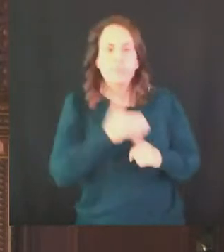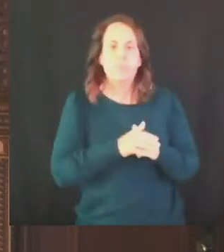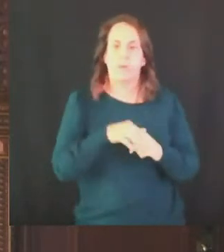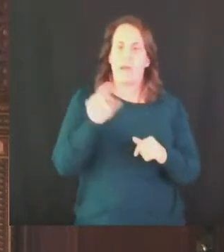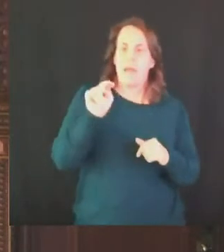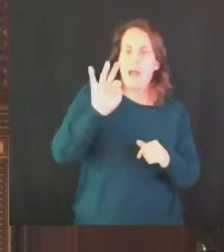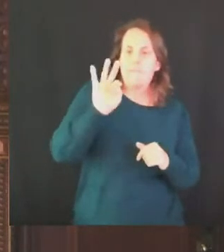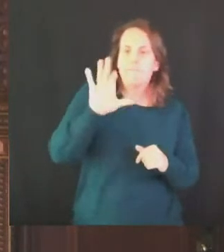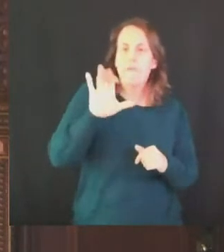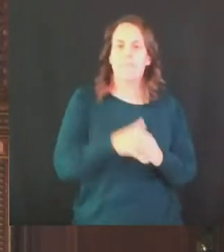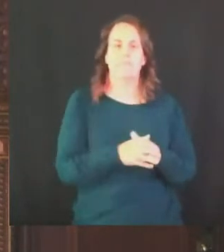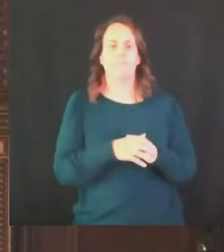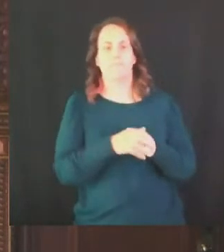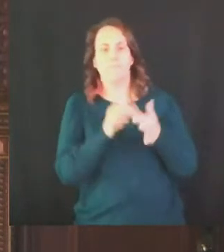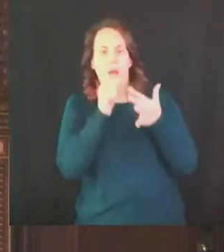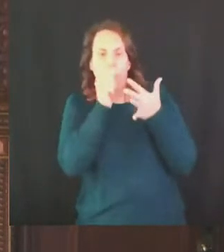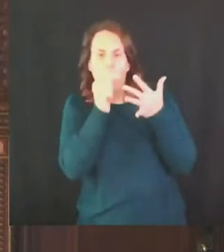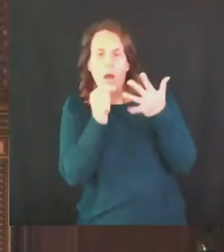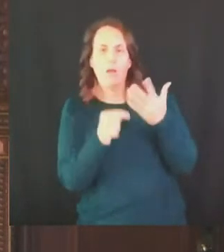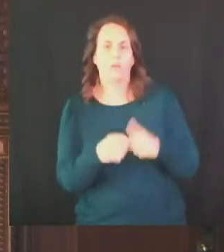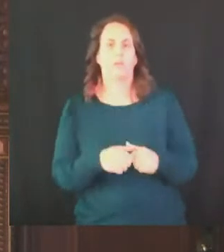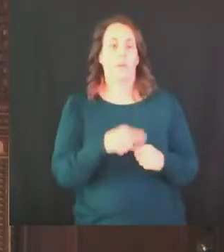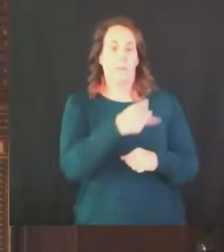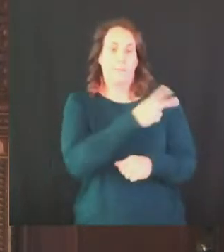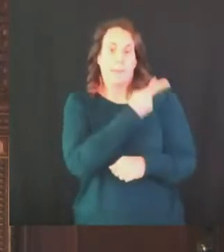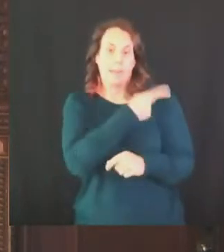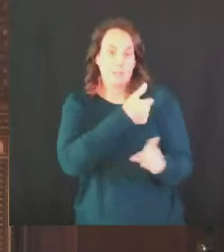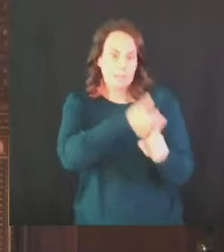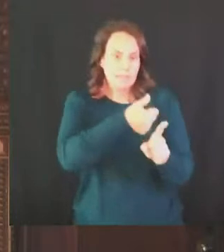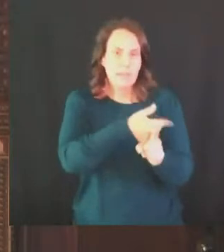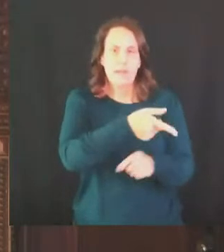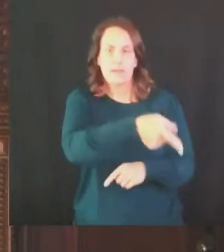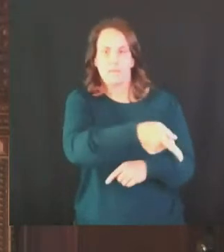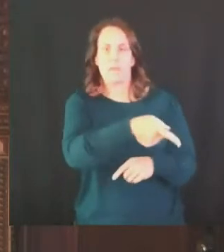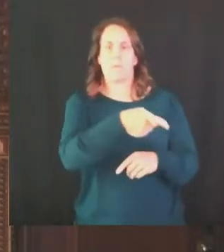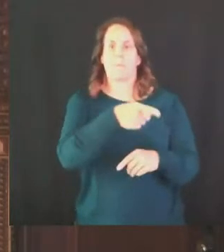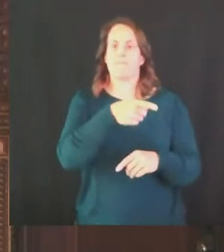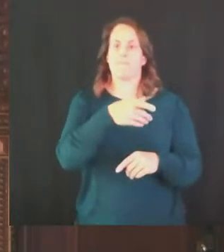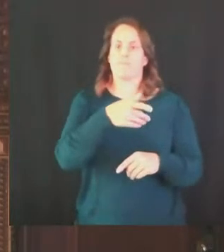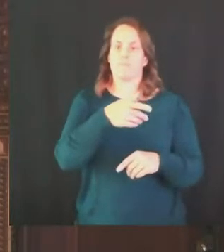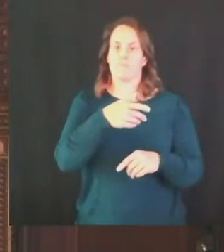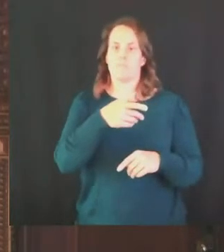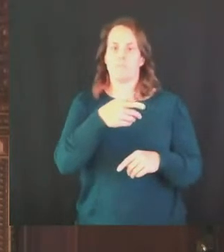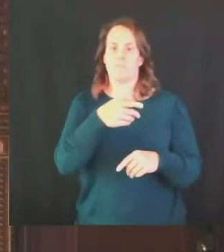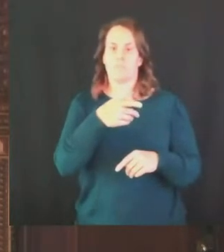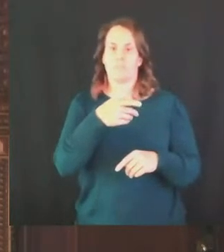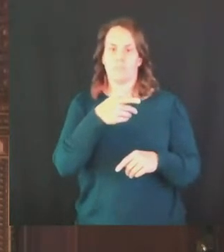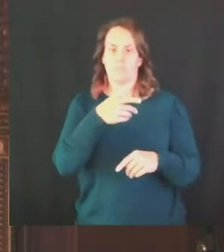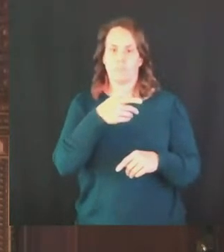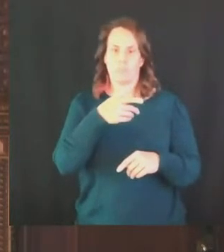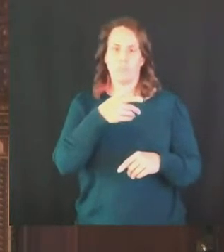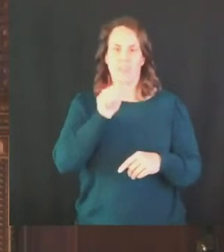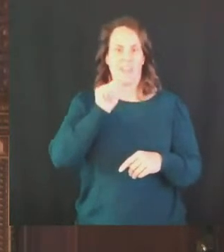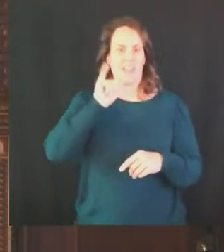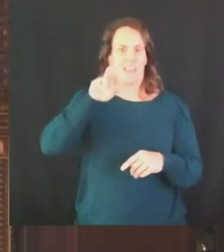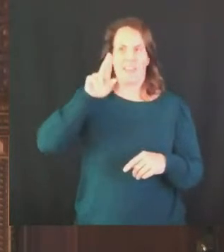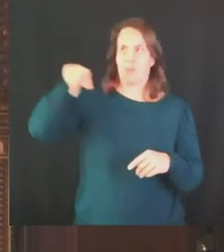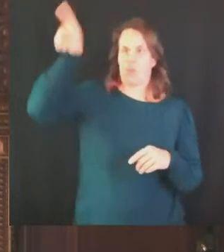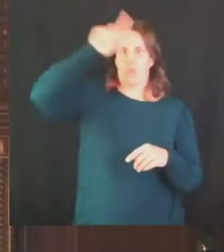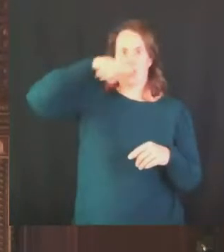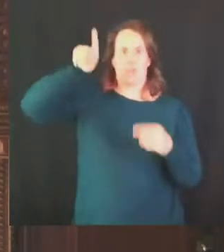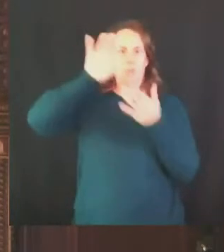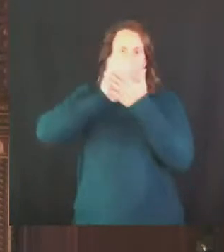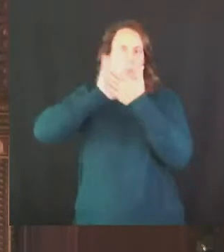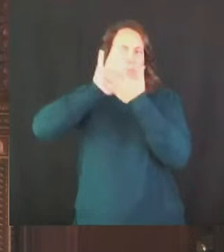when patients are undergoing aerosol-generating procedures, the evidence is very, very strong that those are effective and they dramatically reduce the risk of infection to